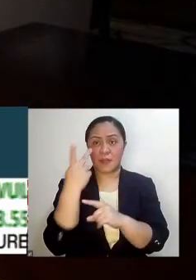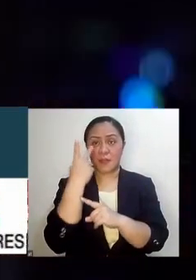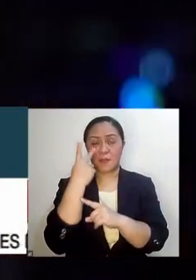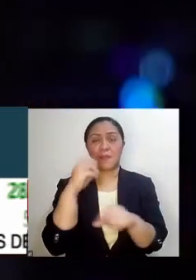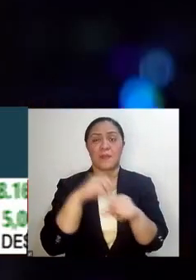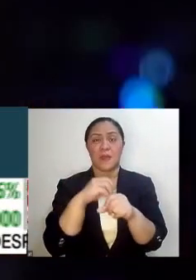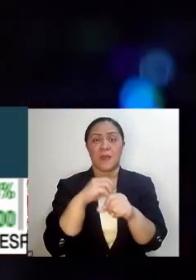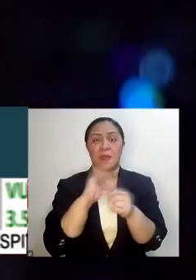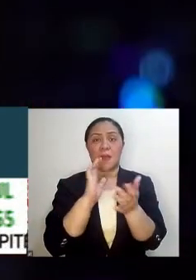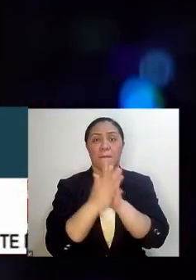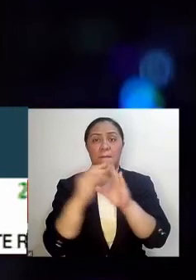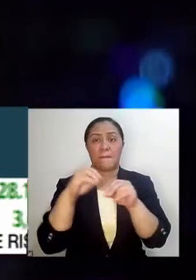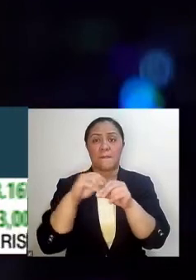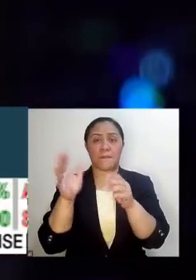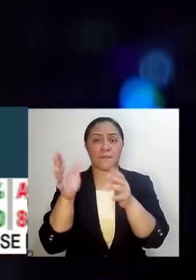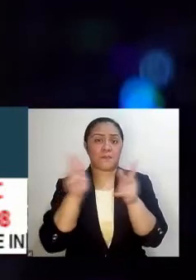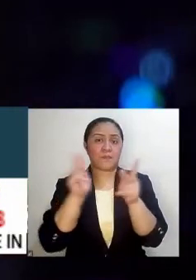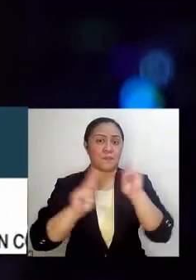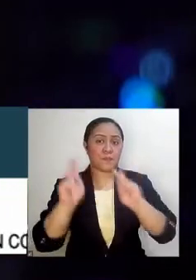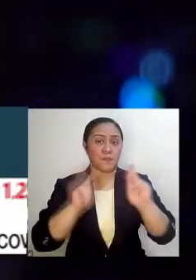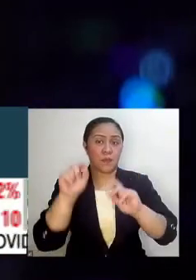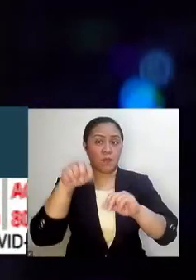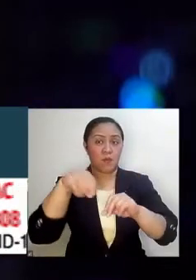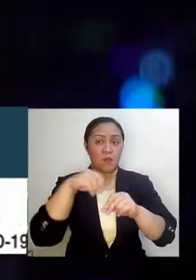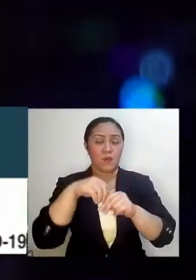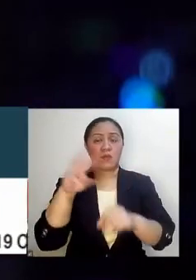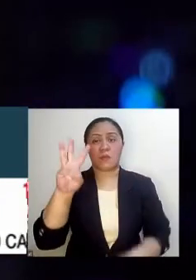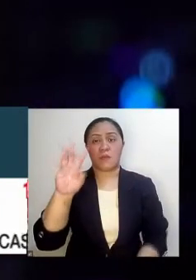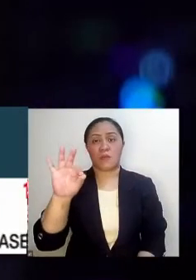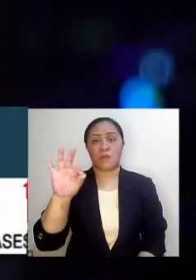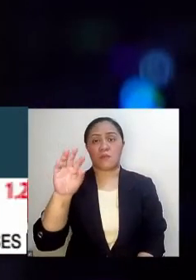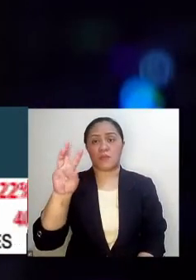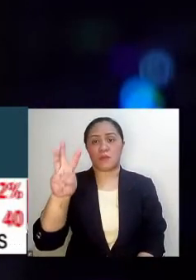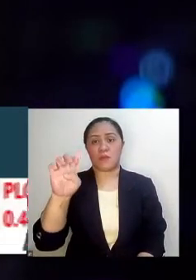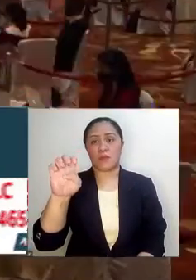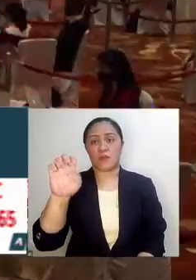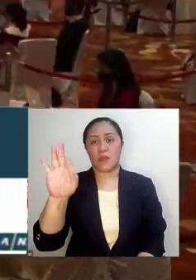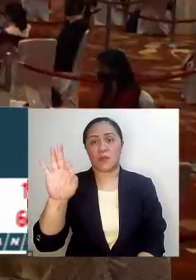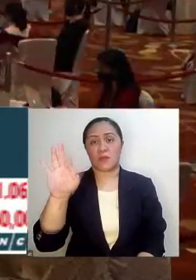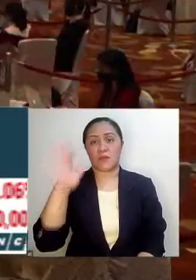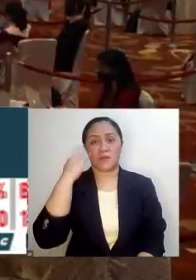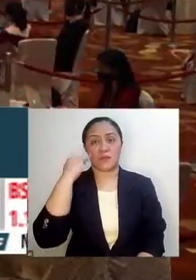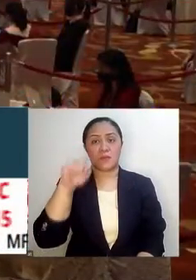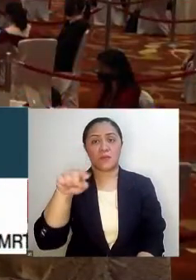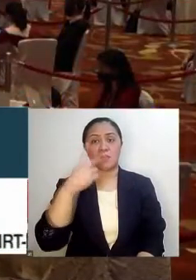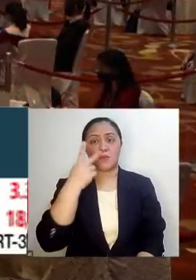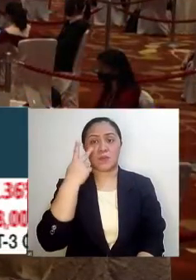local population. The WEF's preferred venue for the summit is the Marina Bay